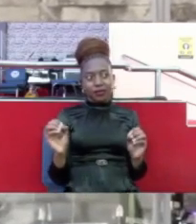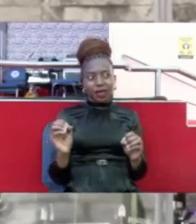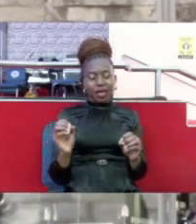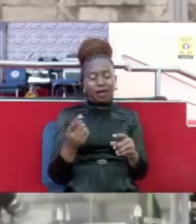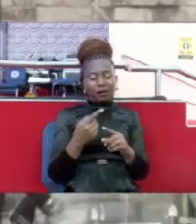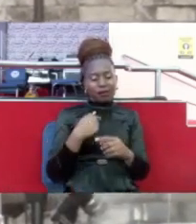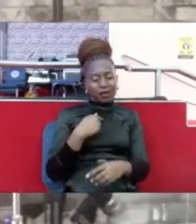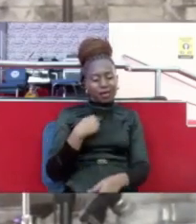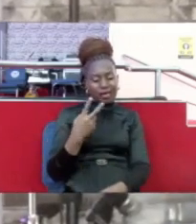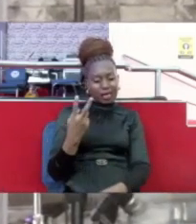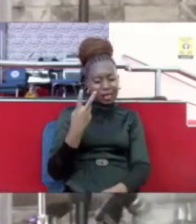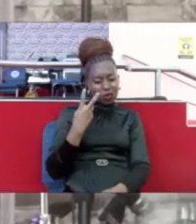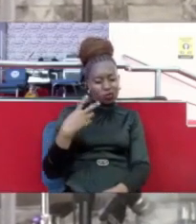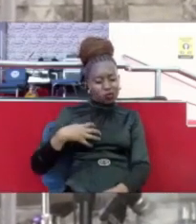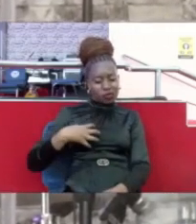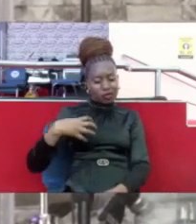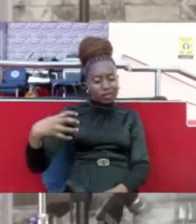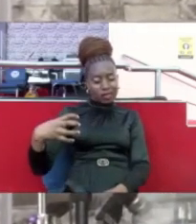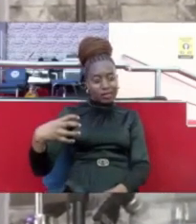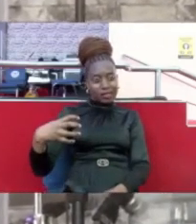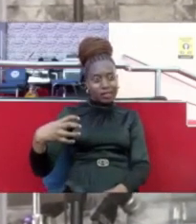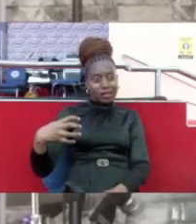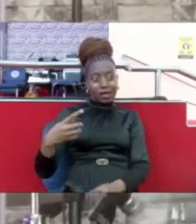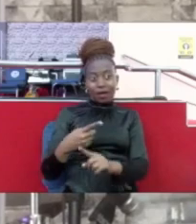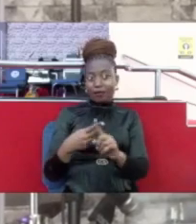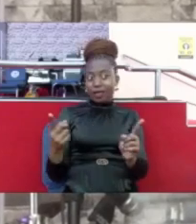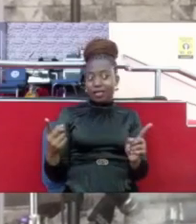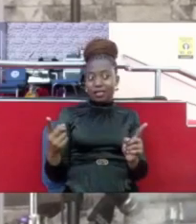$1 million, I don't have another job.